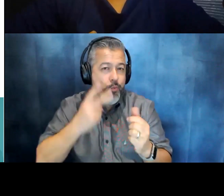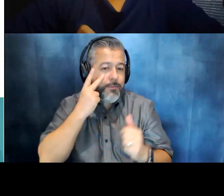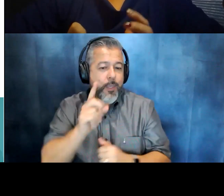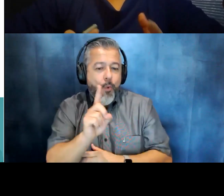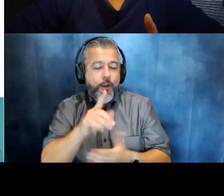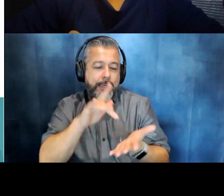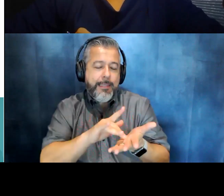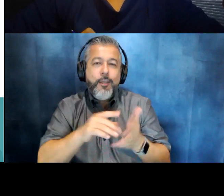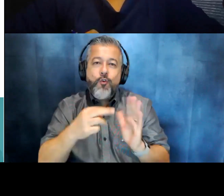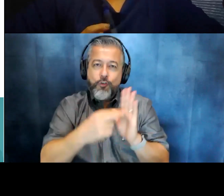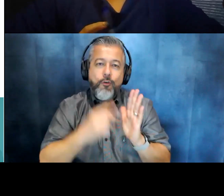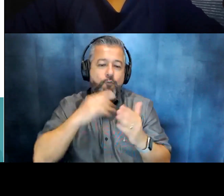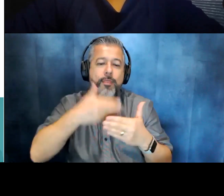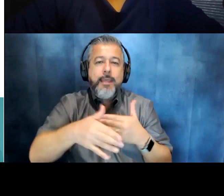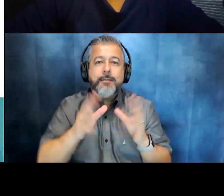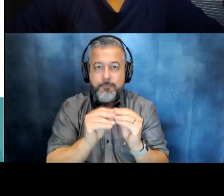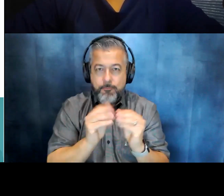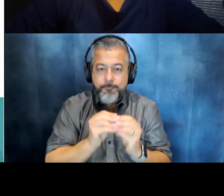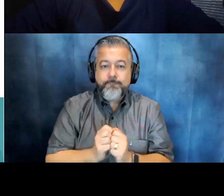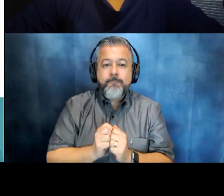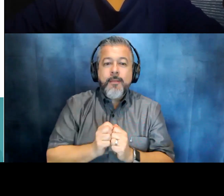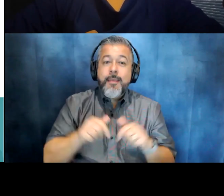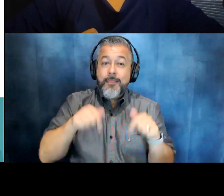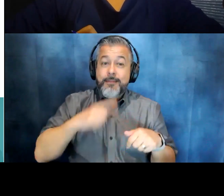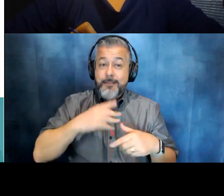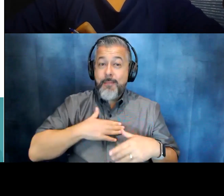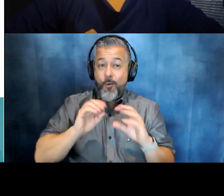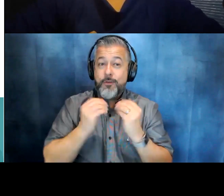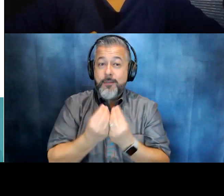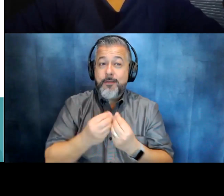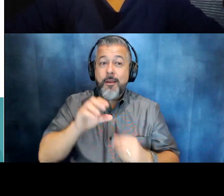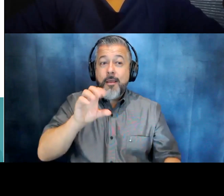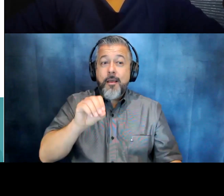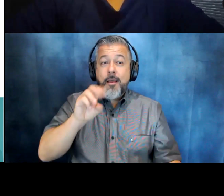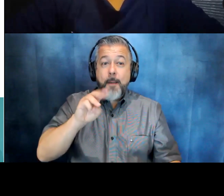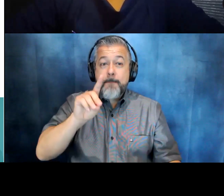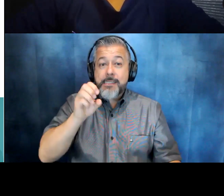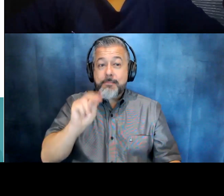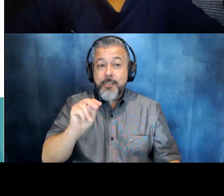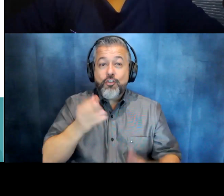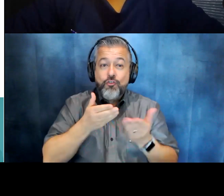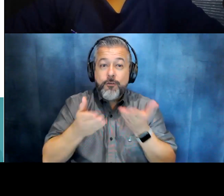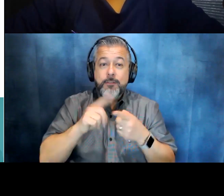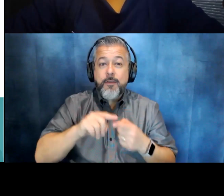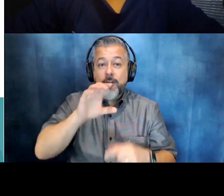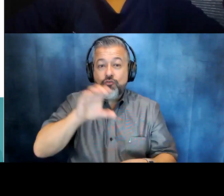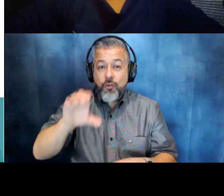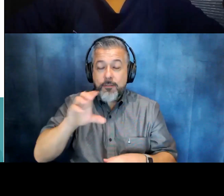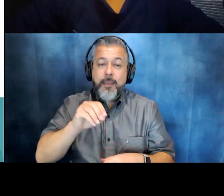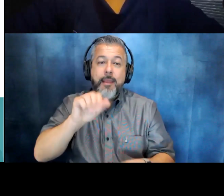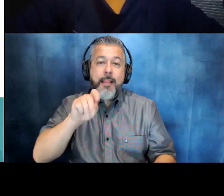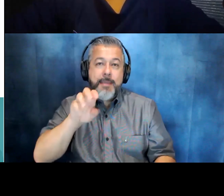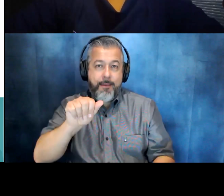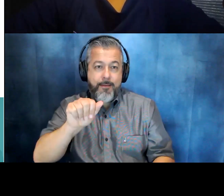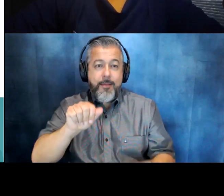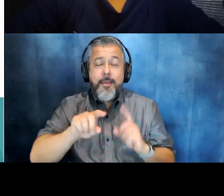This is a production of my organization, Ombudsman Services of Contra Costa, Solano, and Alameda, but we could not do it without a host of